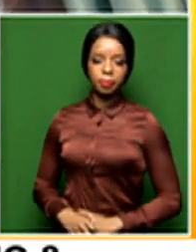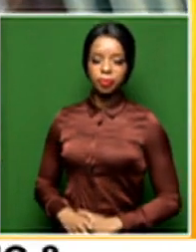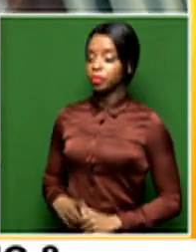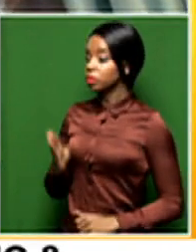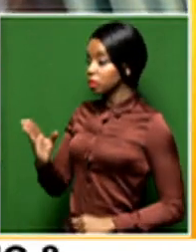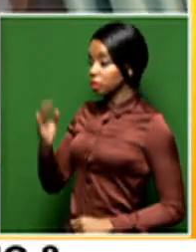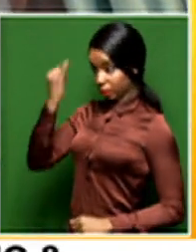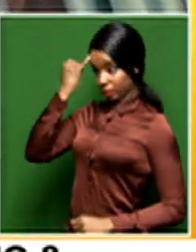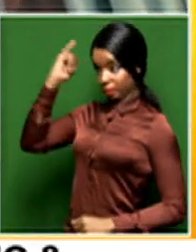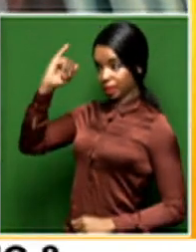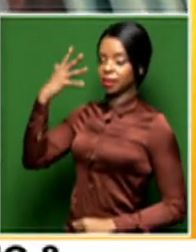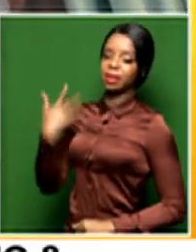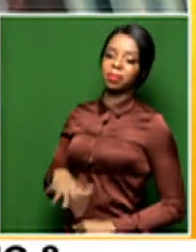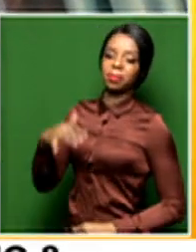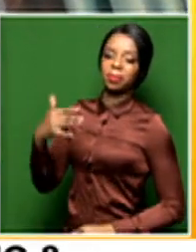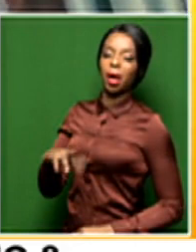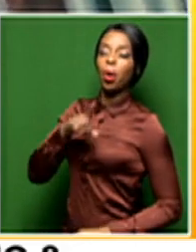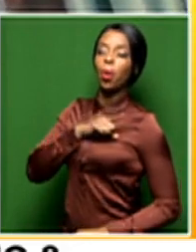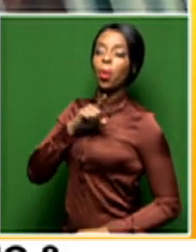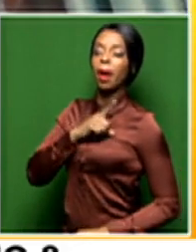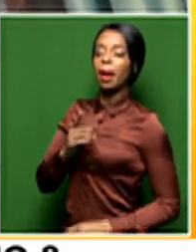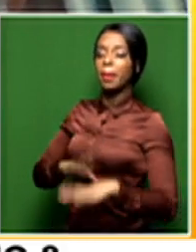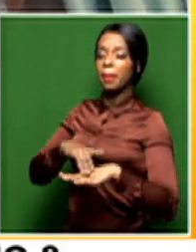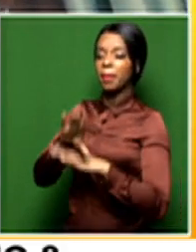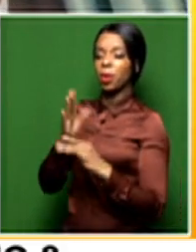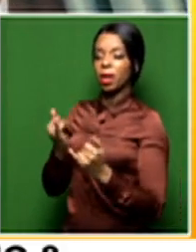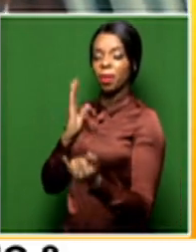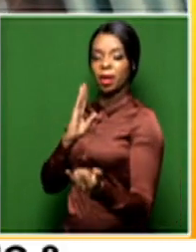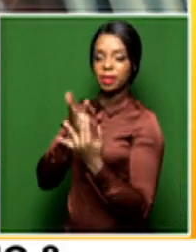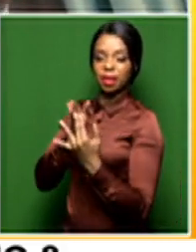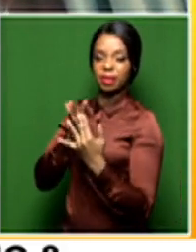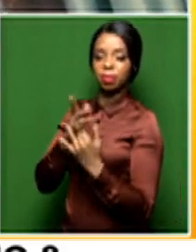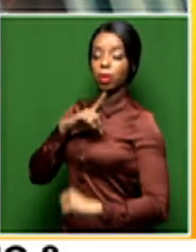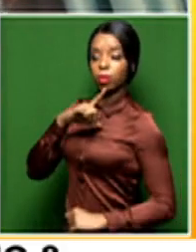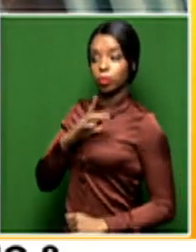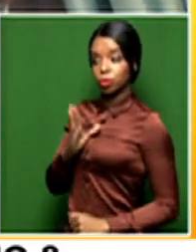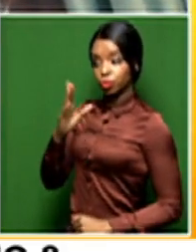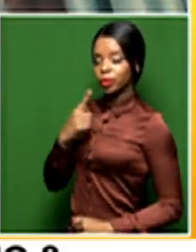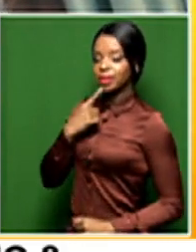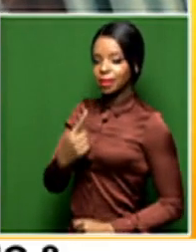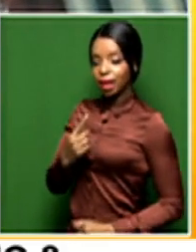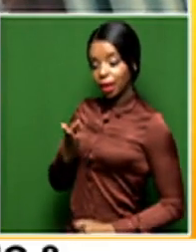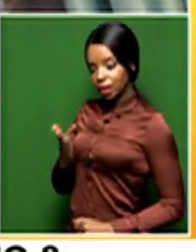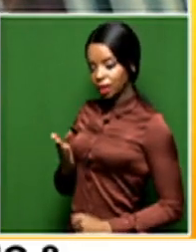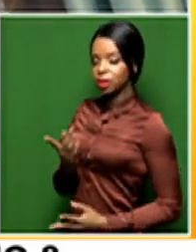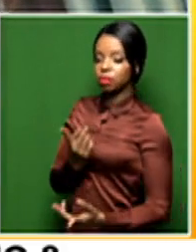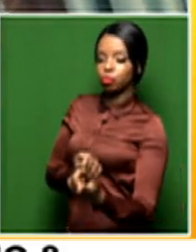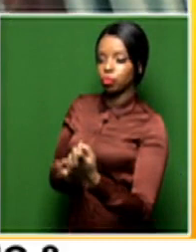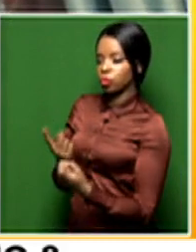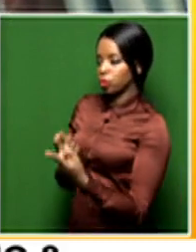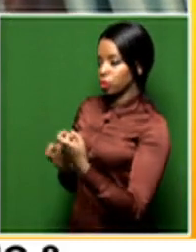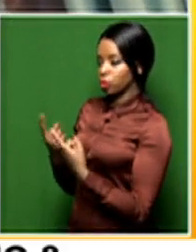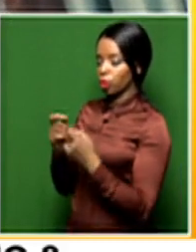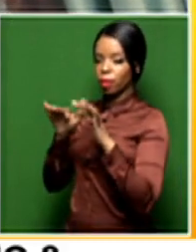I think what makes it even more accessible is, as you mentioned, this is something that's attracting everybody and